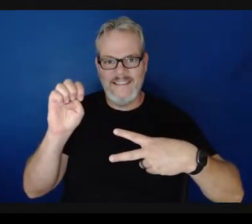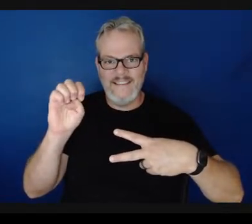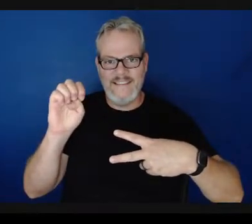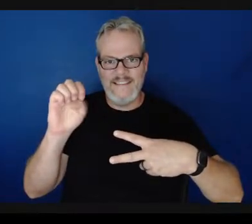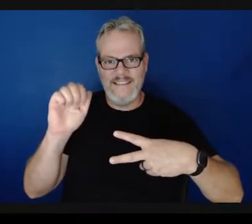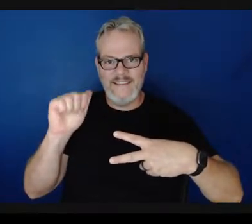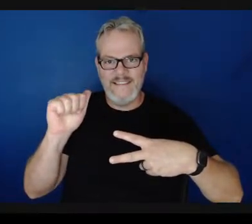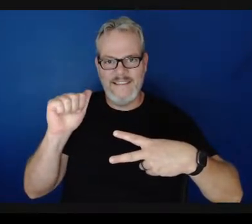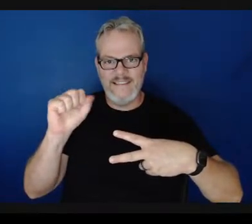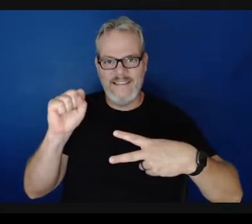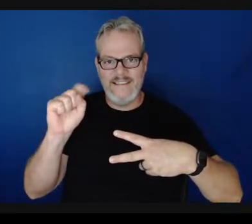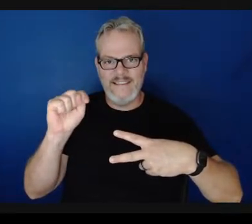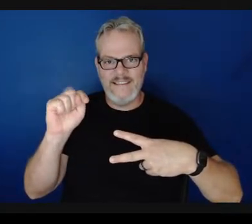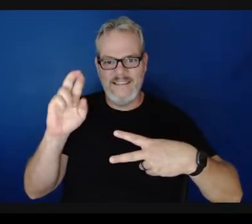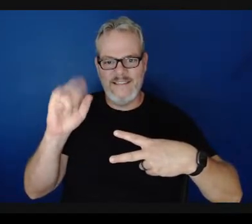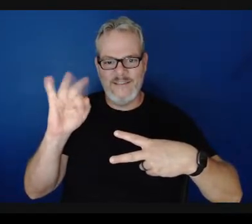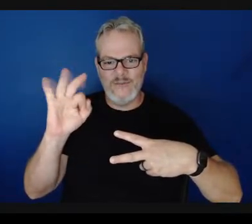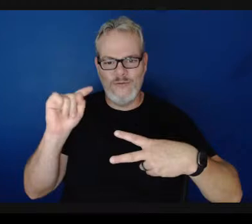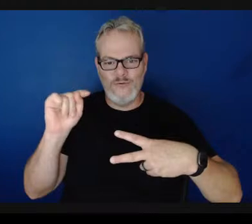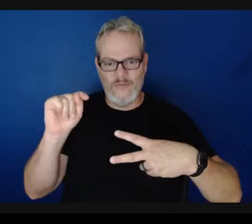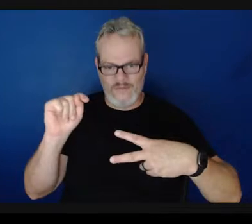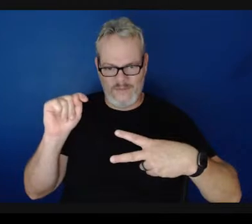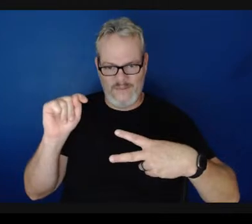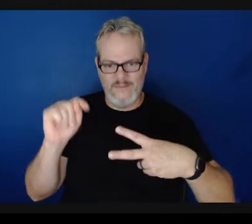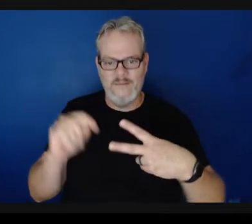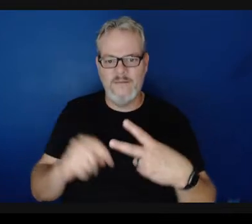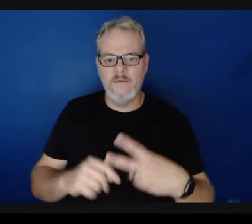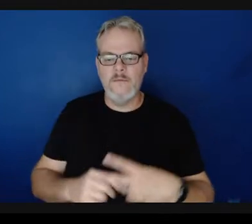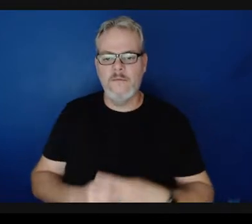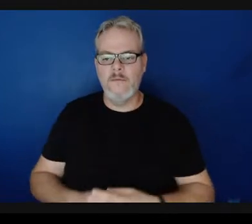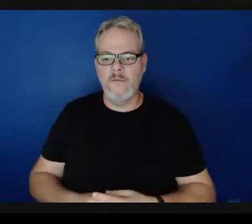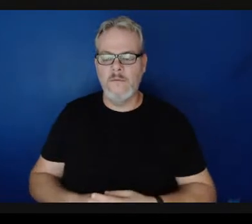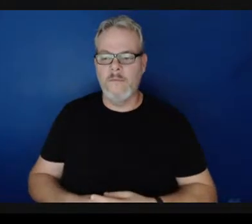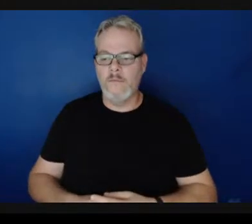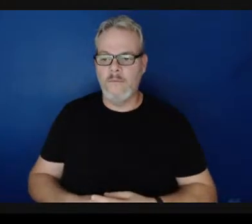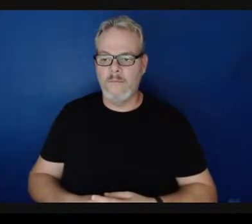cruising with deflation regardless of what's happening at the summit.